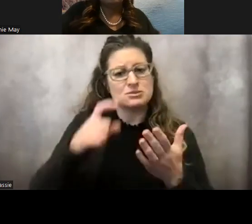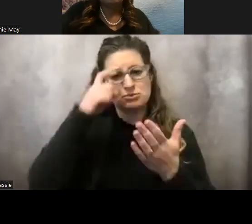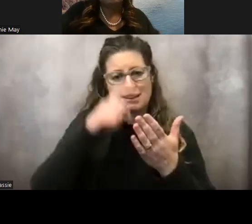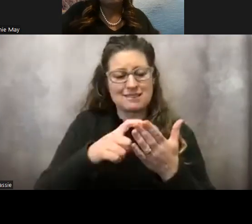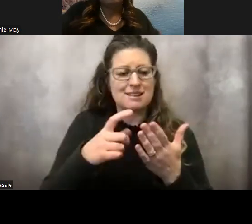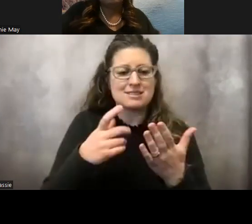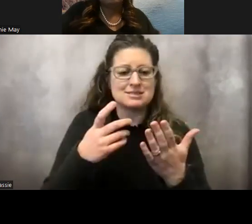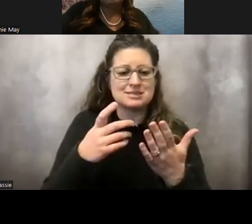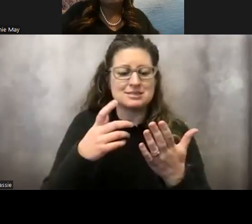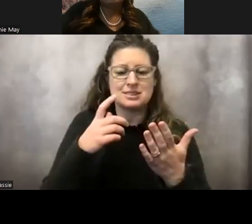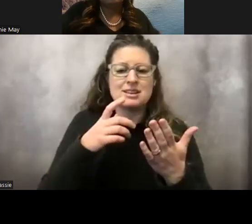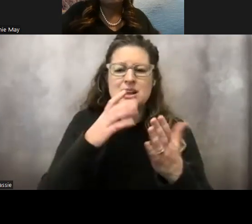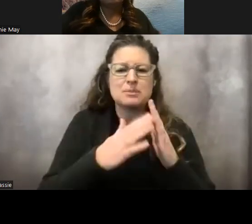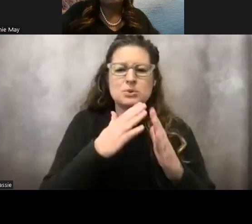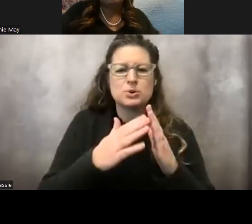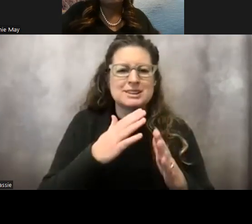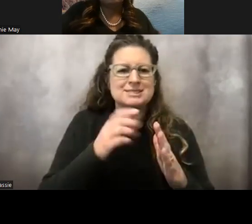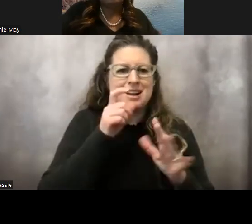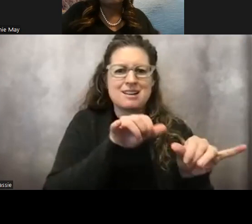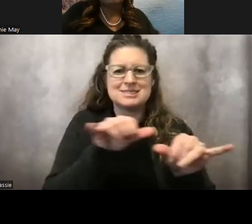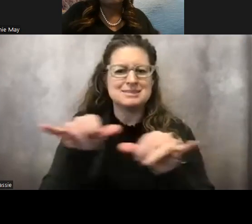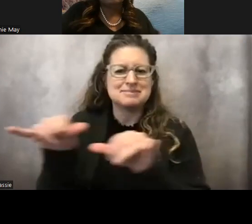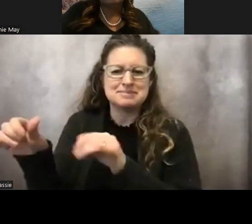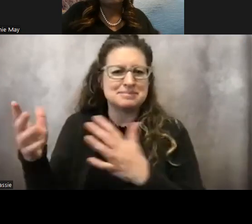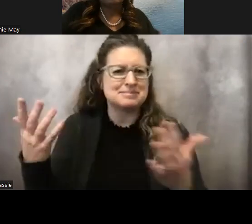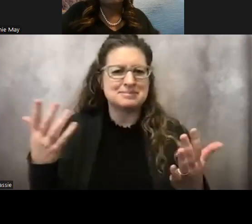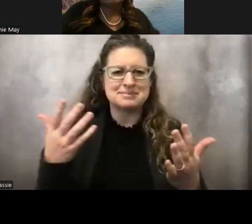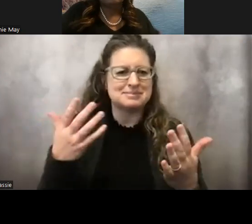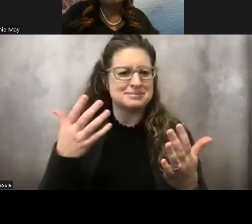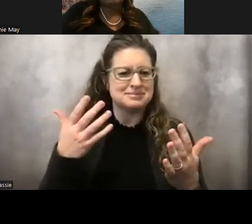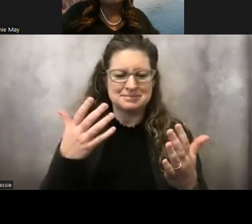things. It might be, the currency might be